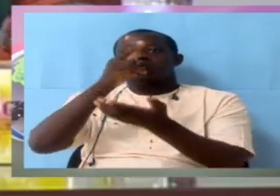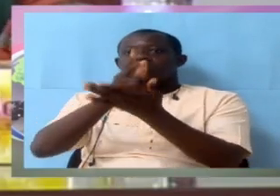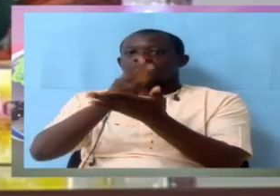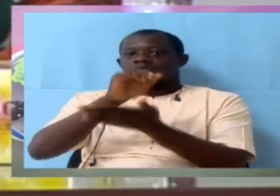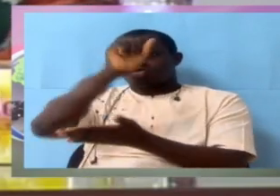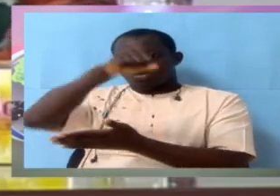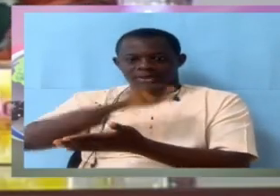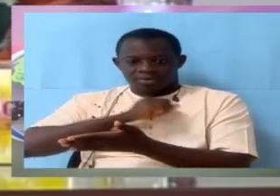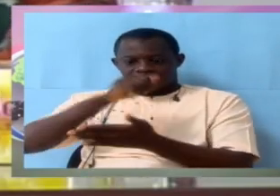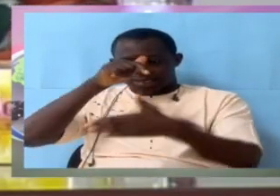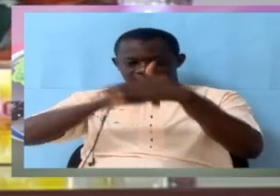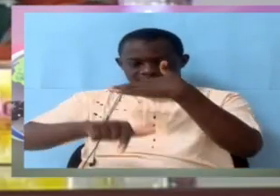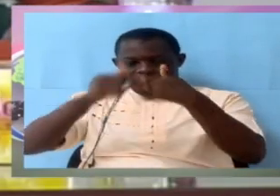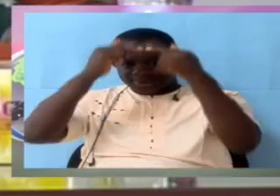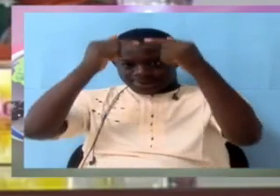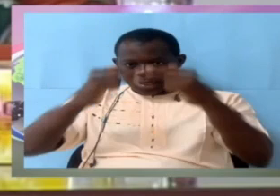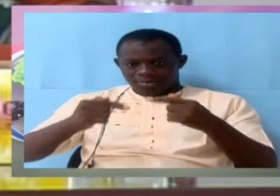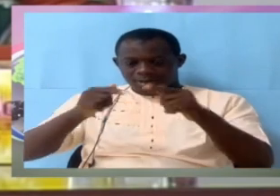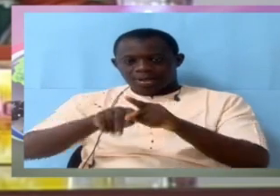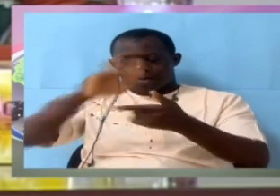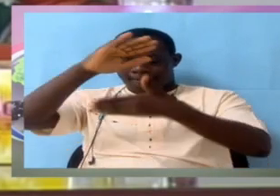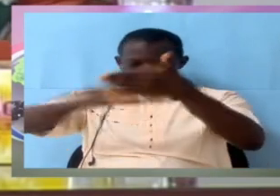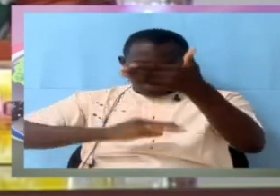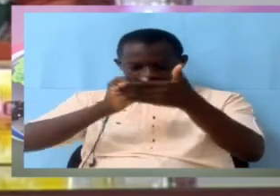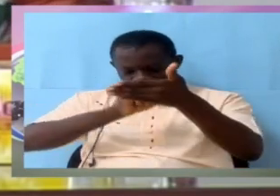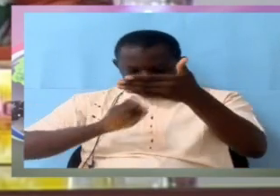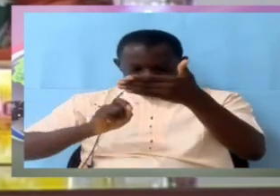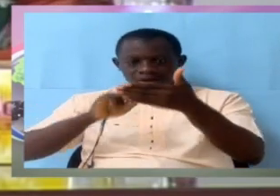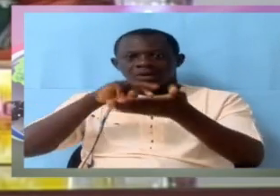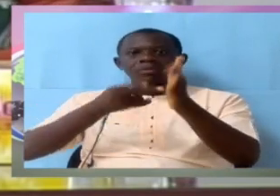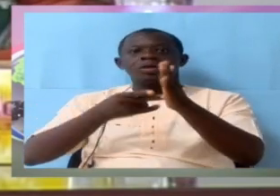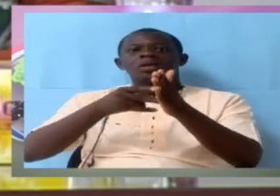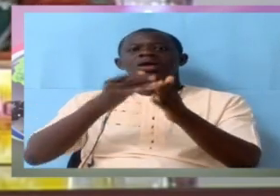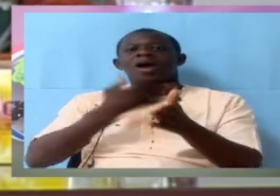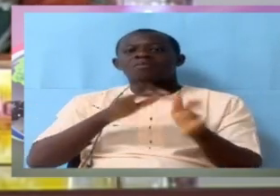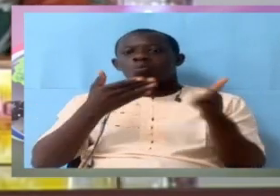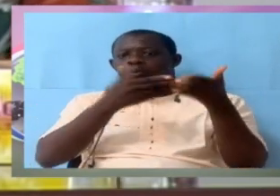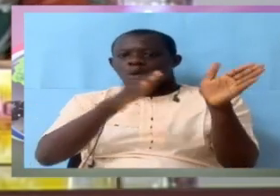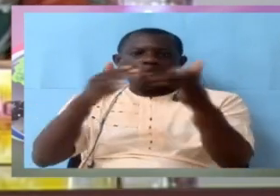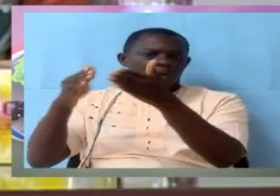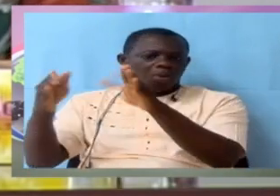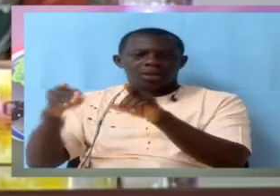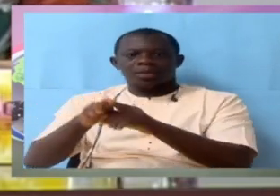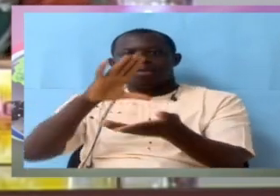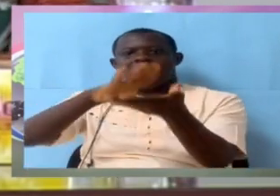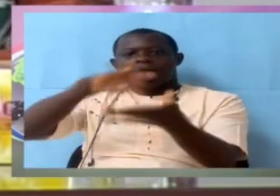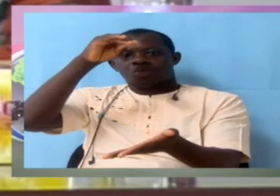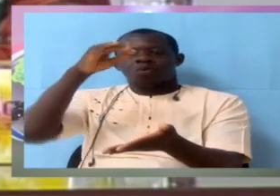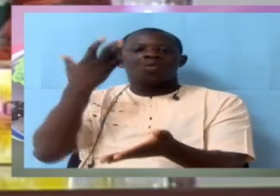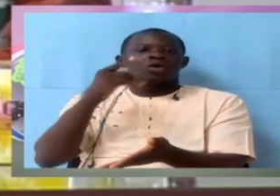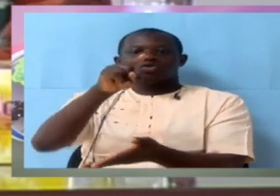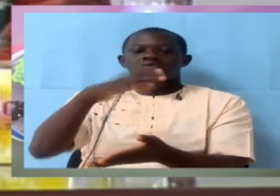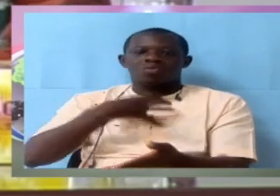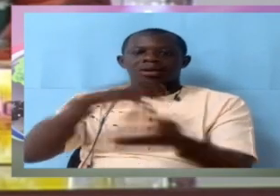your statement that there was a procedure that was sort of adopted for your admission into the program. Yeah, for young